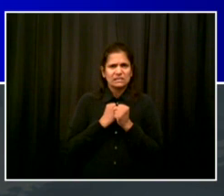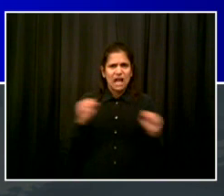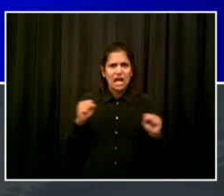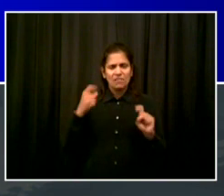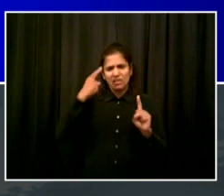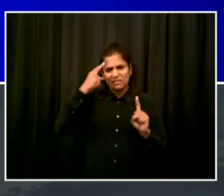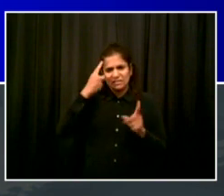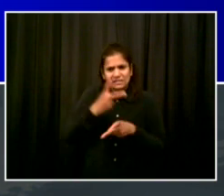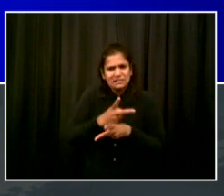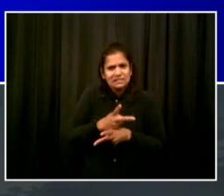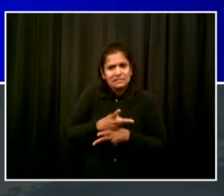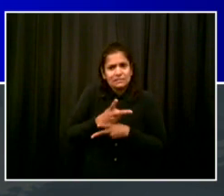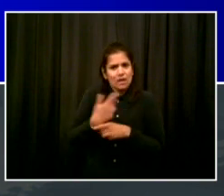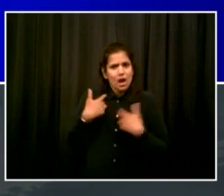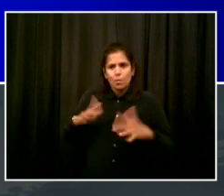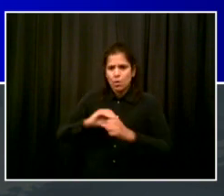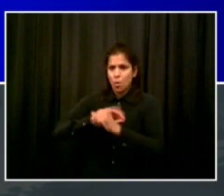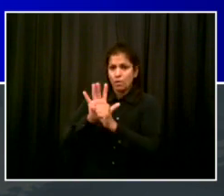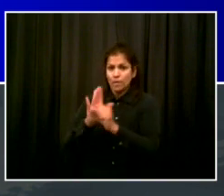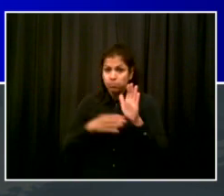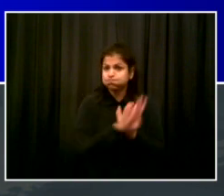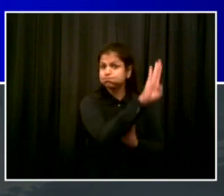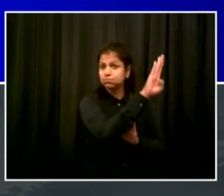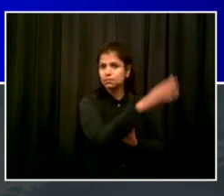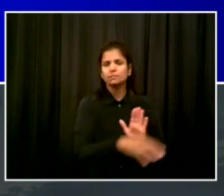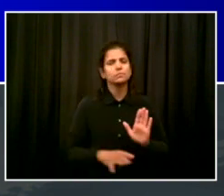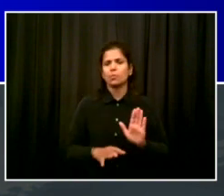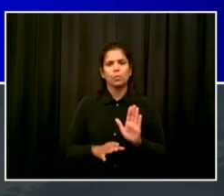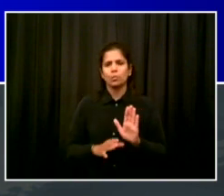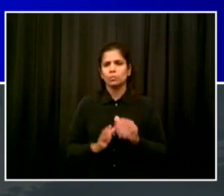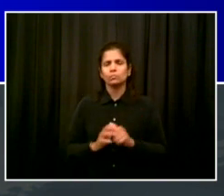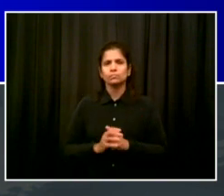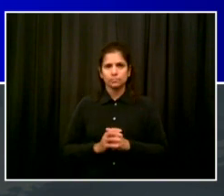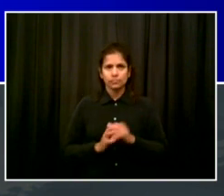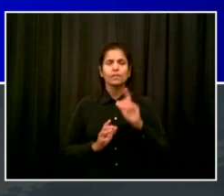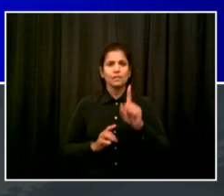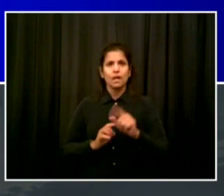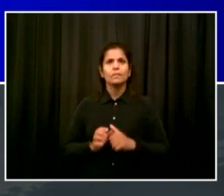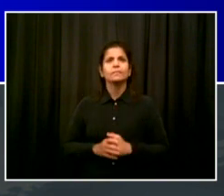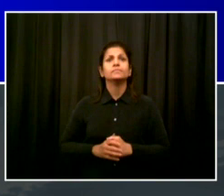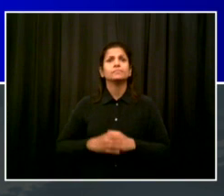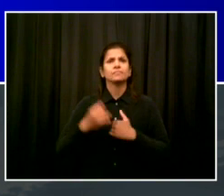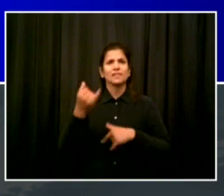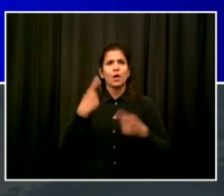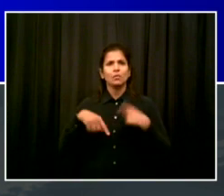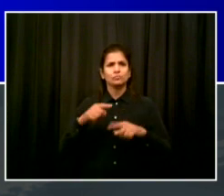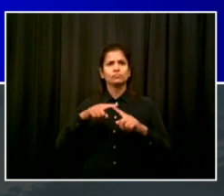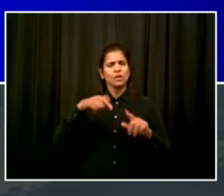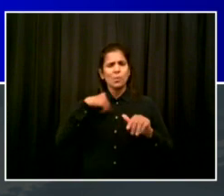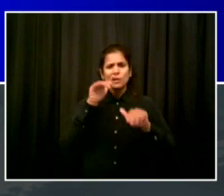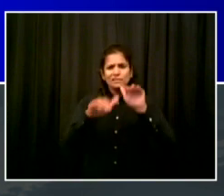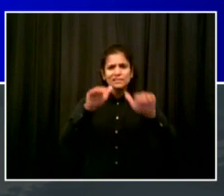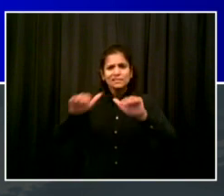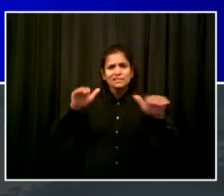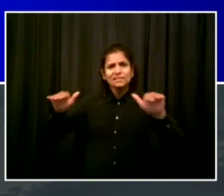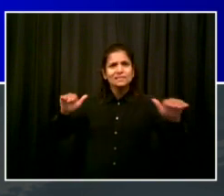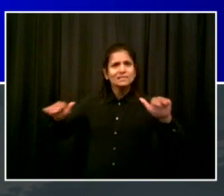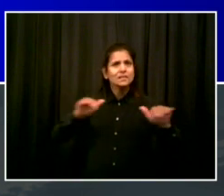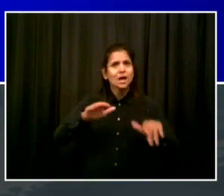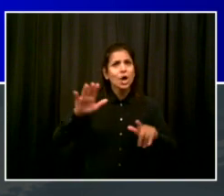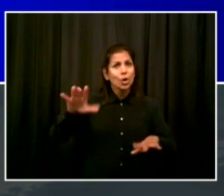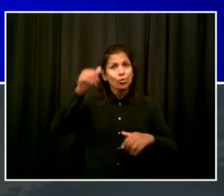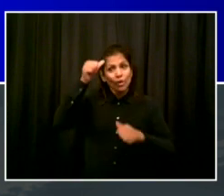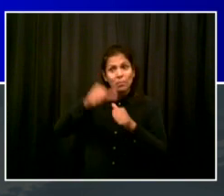how horrible the situation was, what we were fighting through, the pain that New Yorkers were going through, and then you think about the day when the